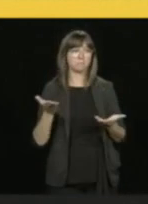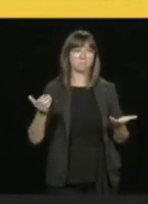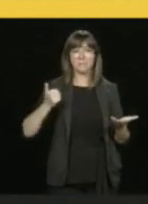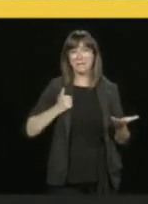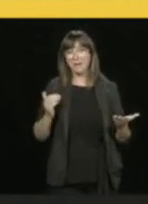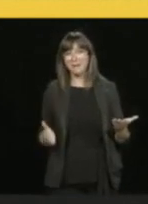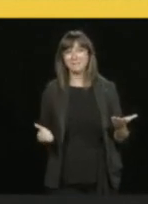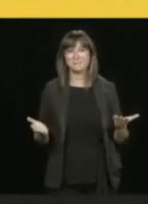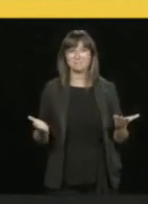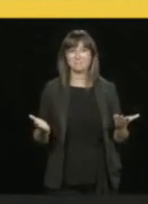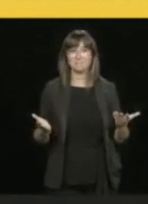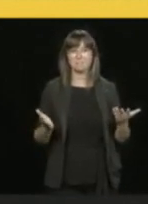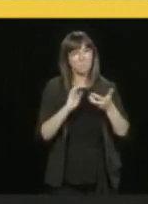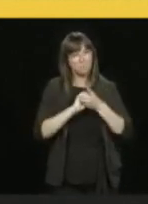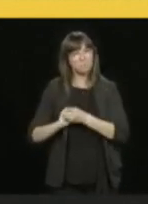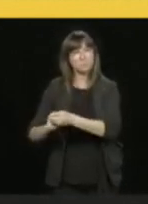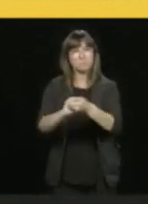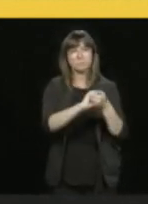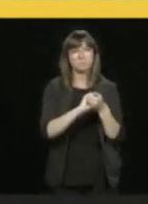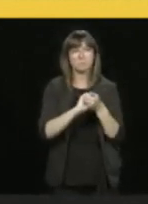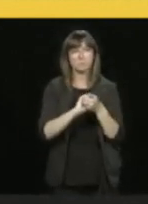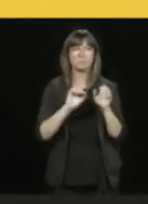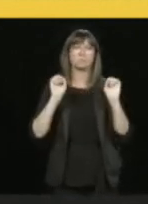together, there's nothing we can't do.